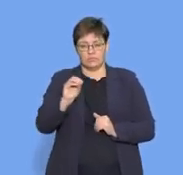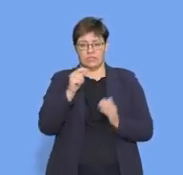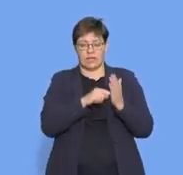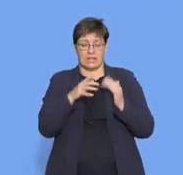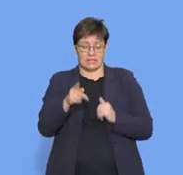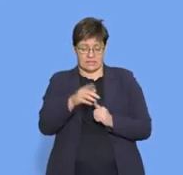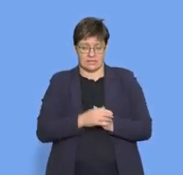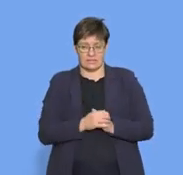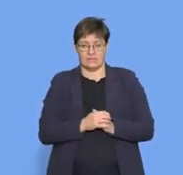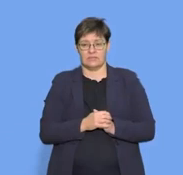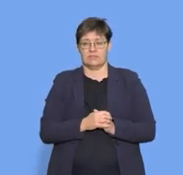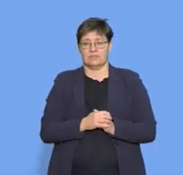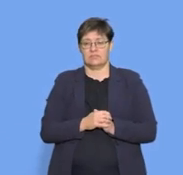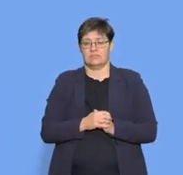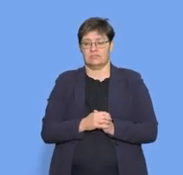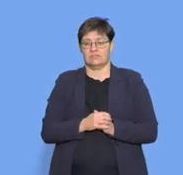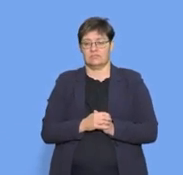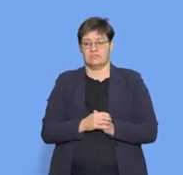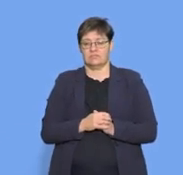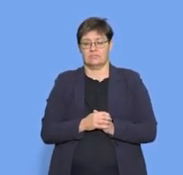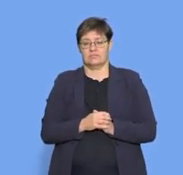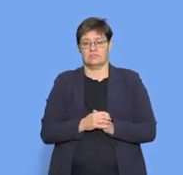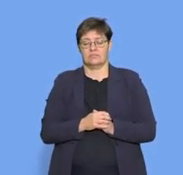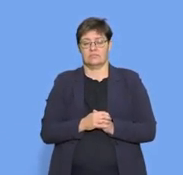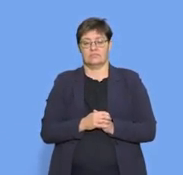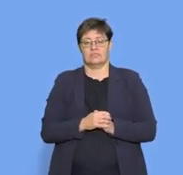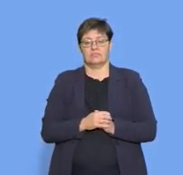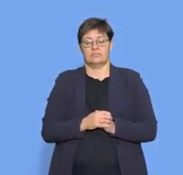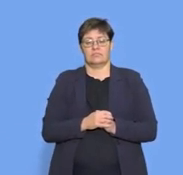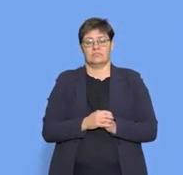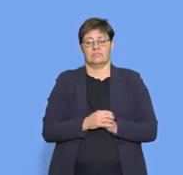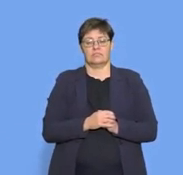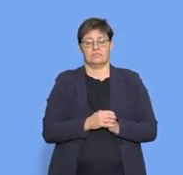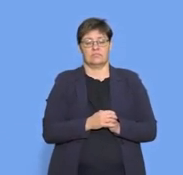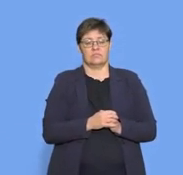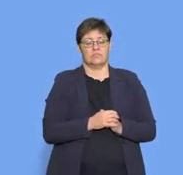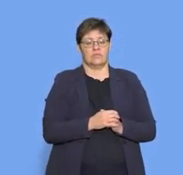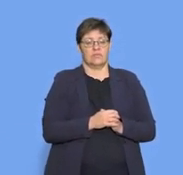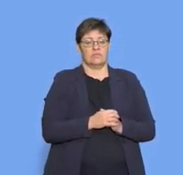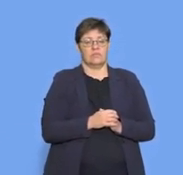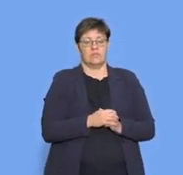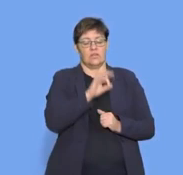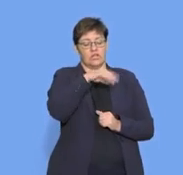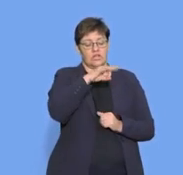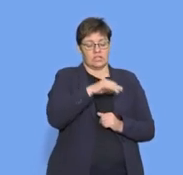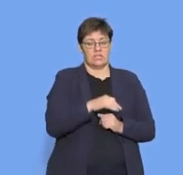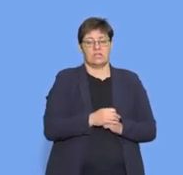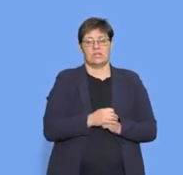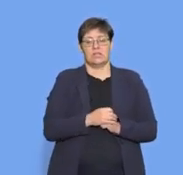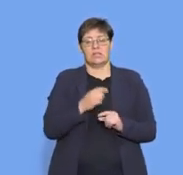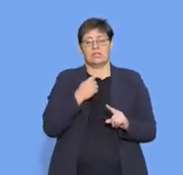I'm going to plug this all into my trusty friend, the calculator. So we've